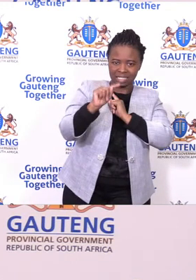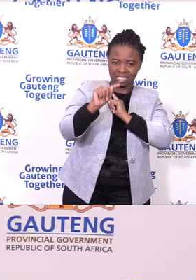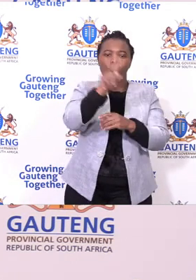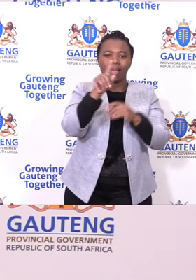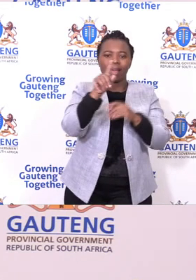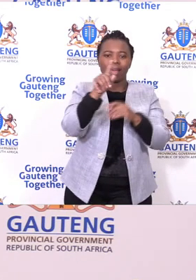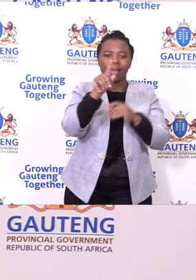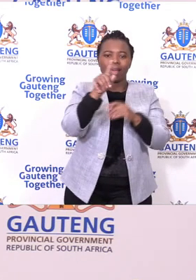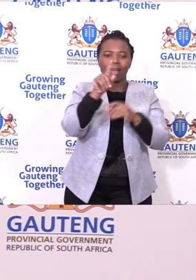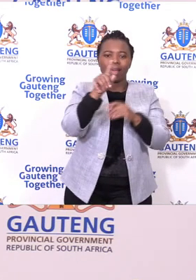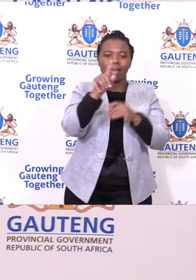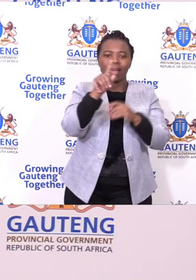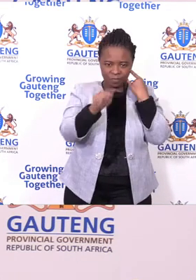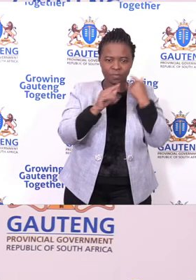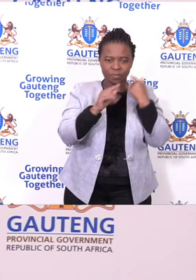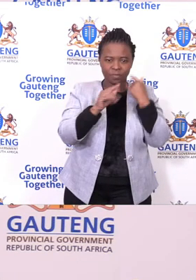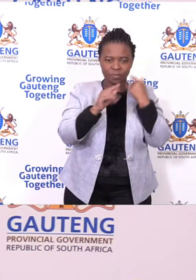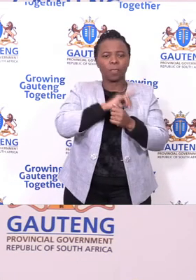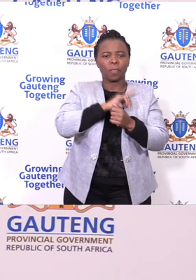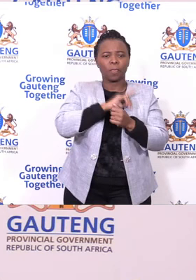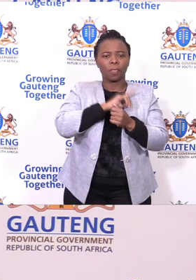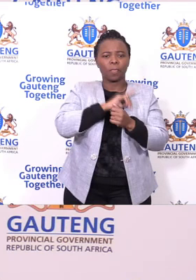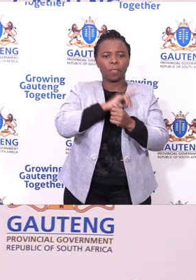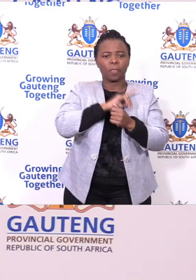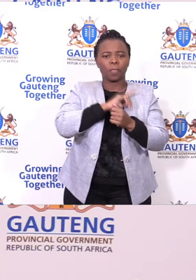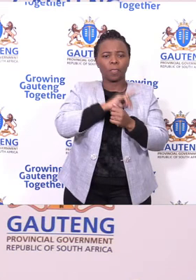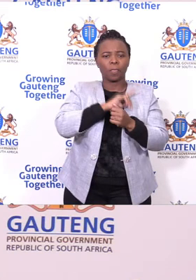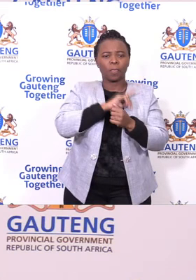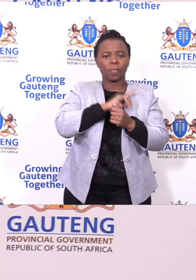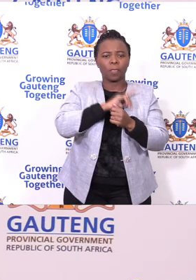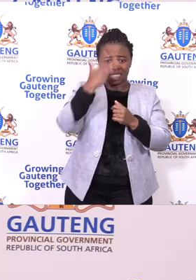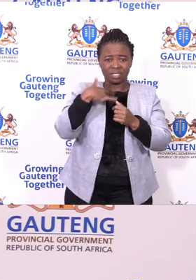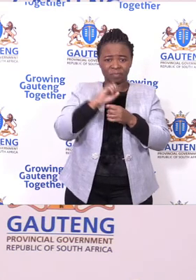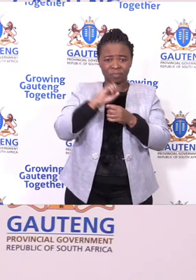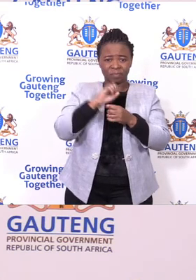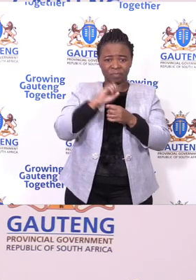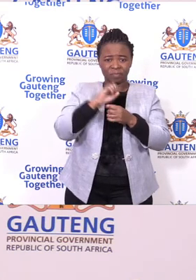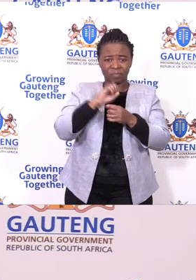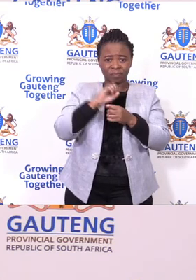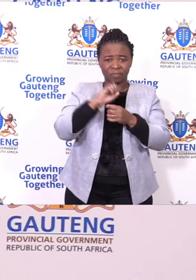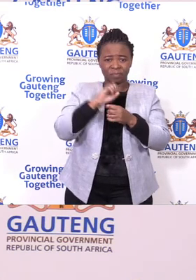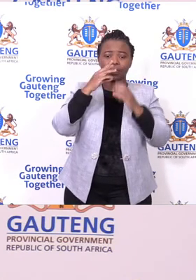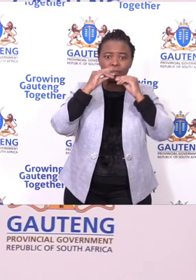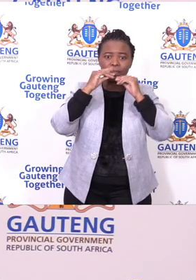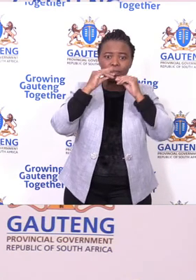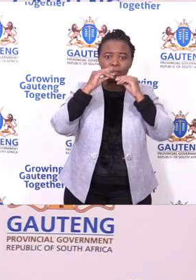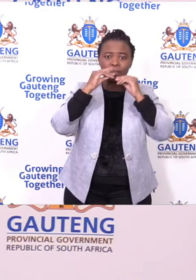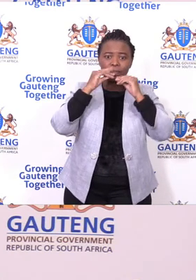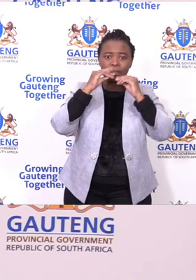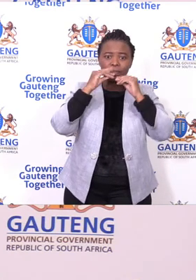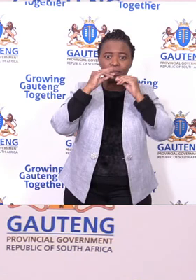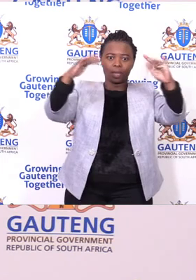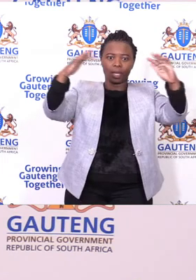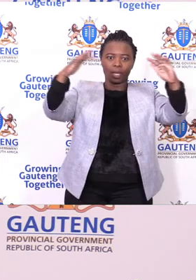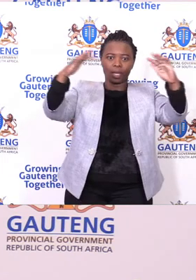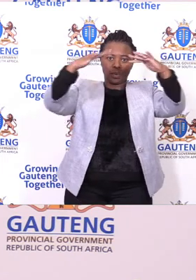mask, because when you are having that type of disease process or the disease spread being airborne, those are the